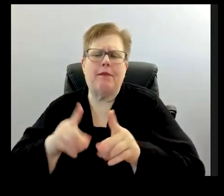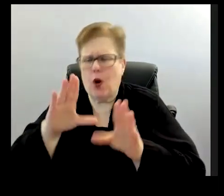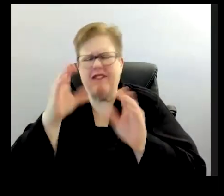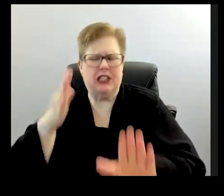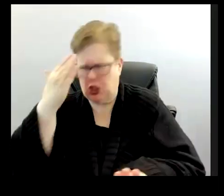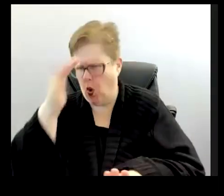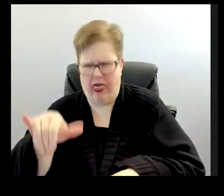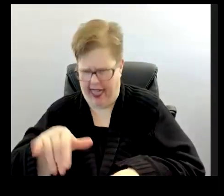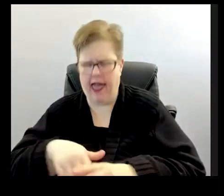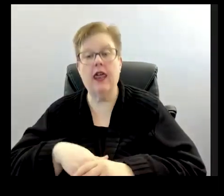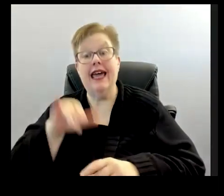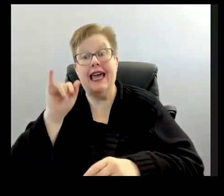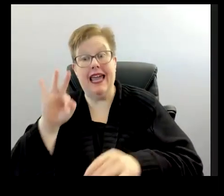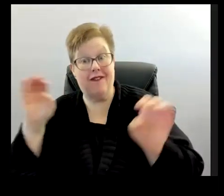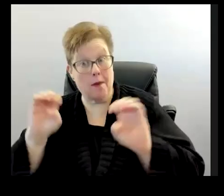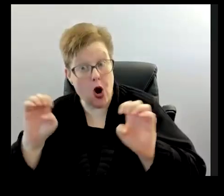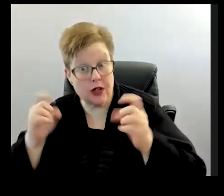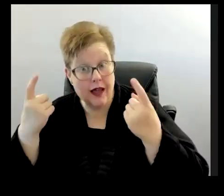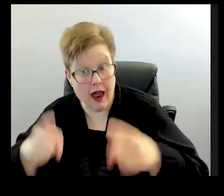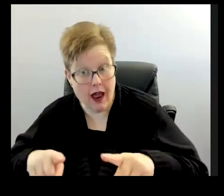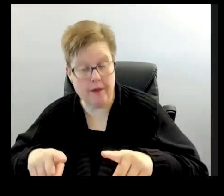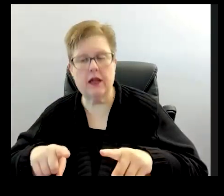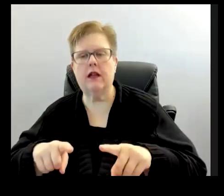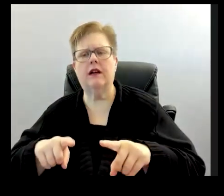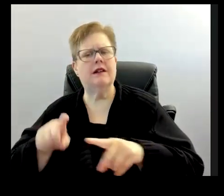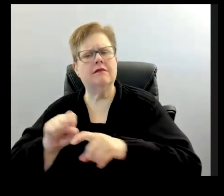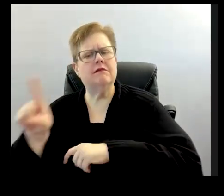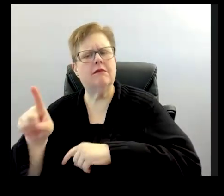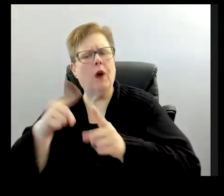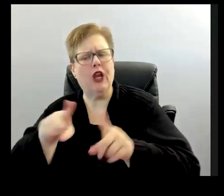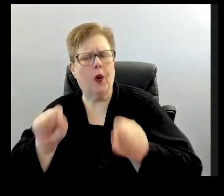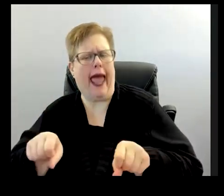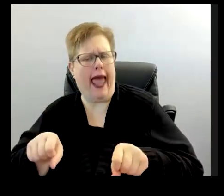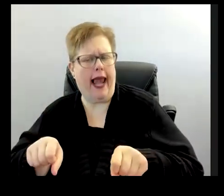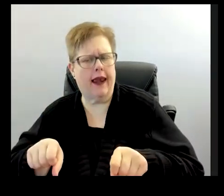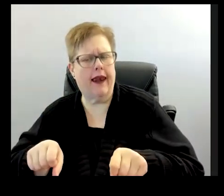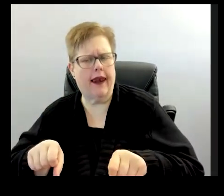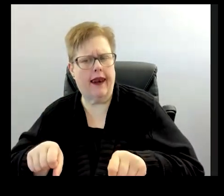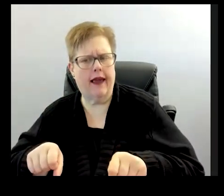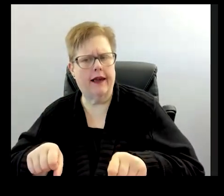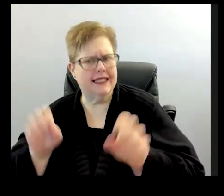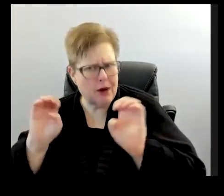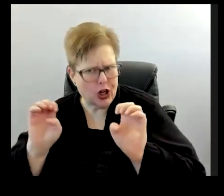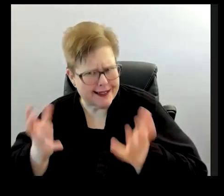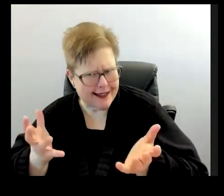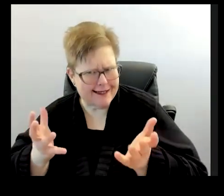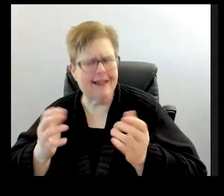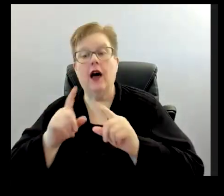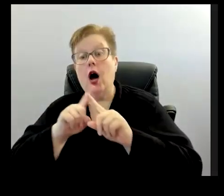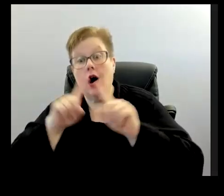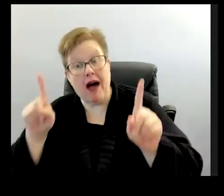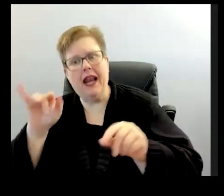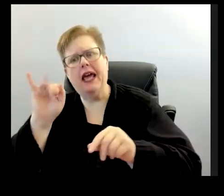professors know that. If an emergency has happened, send the email when you can. It's an emergency.